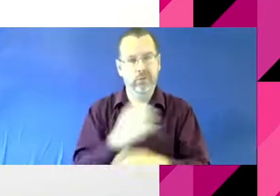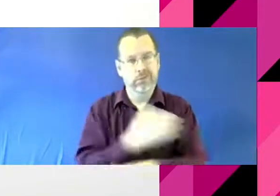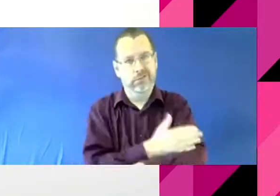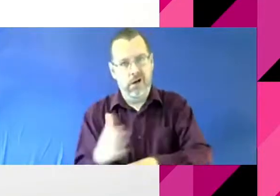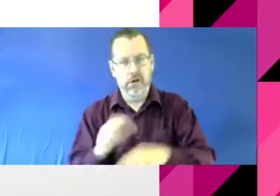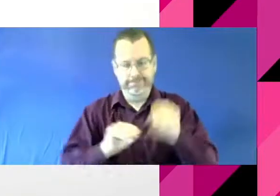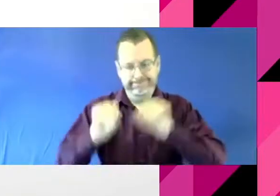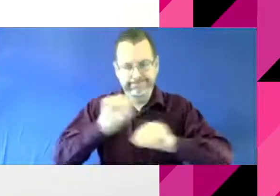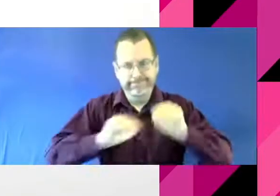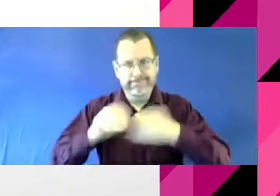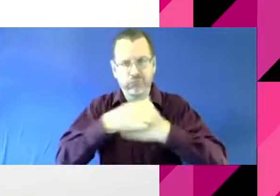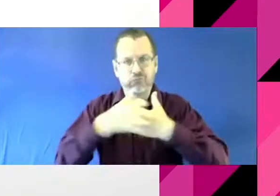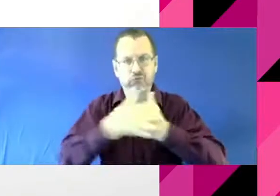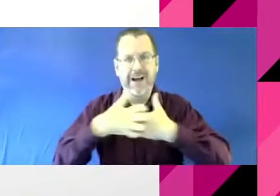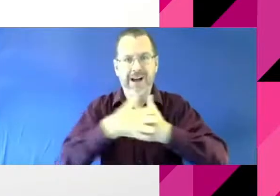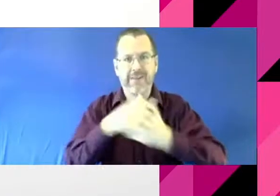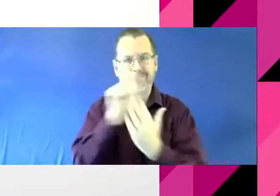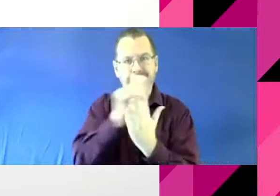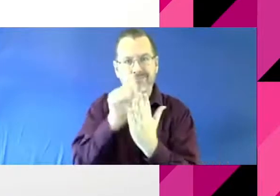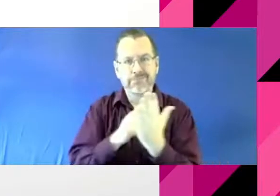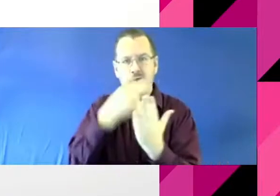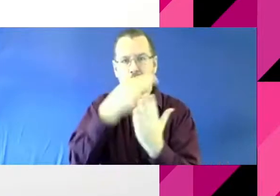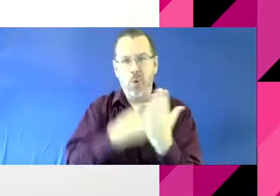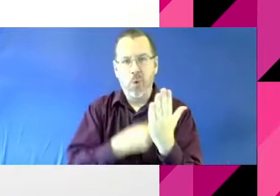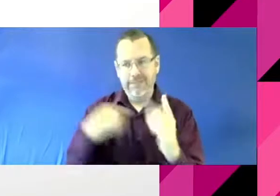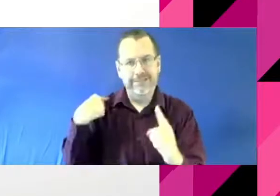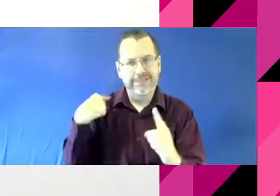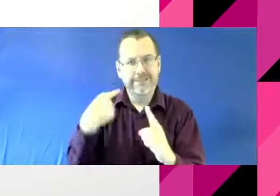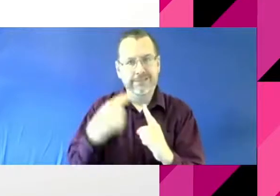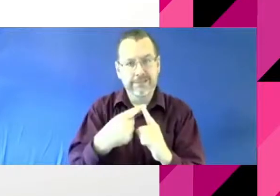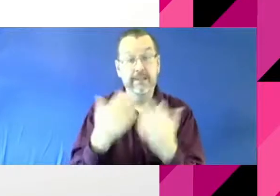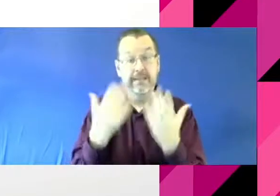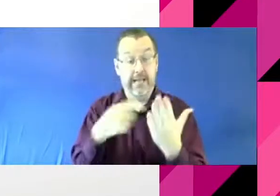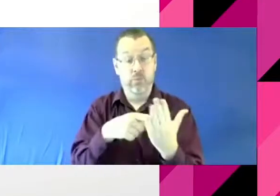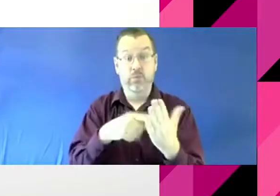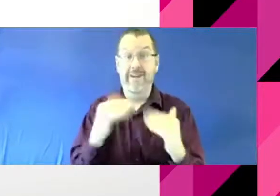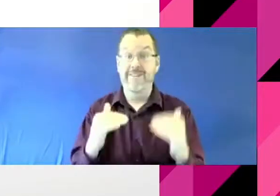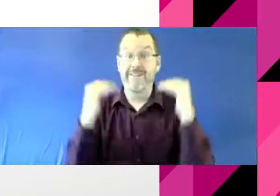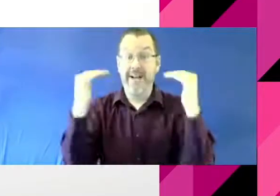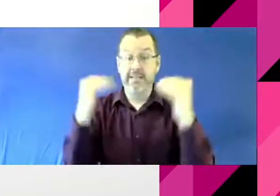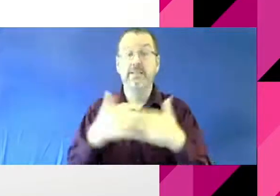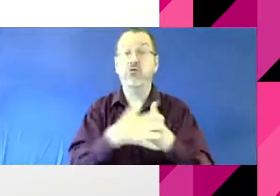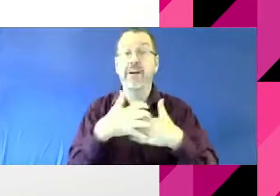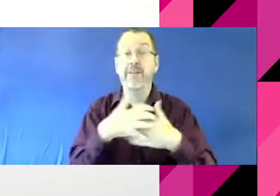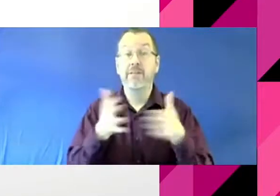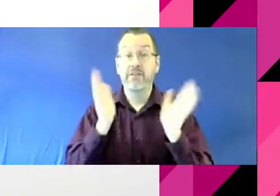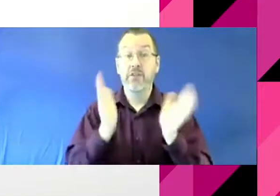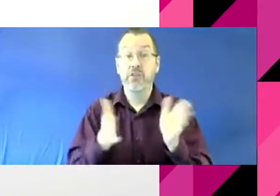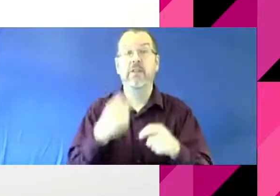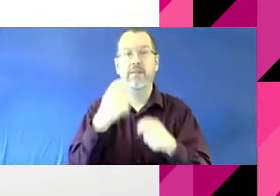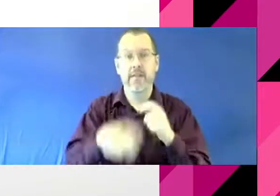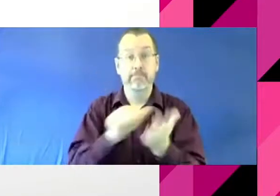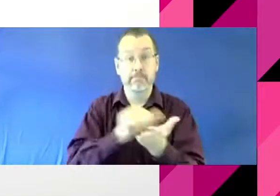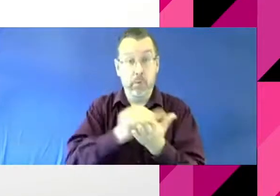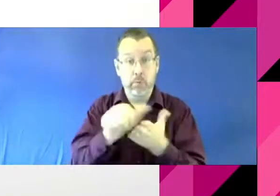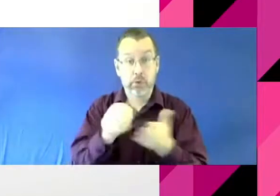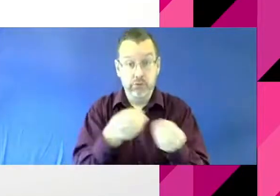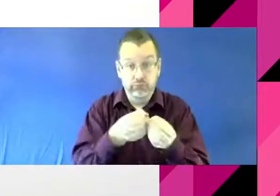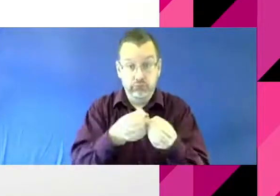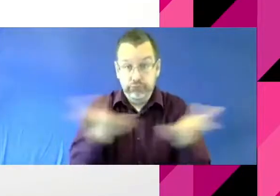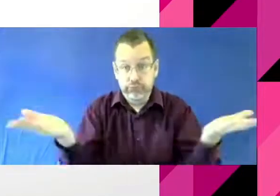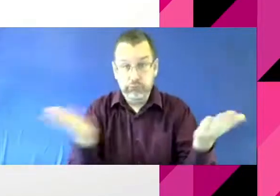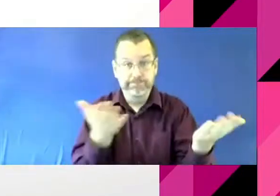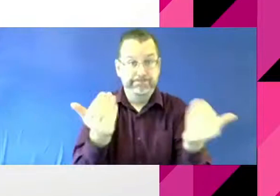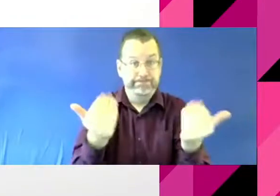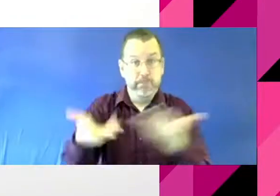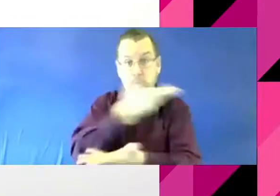it is now at an advanced stage. Once they have finished the drafting, the report will be published for consultation.